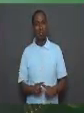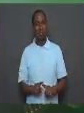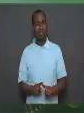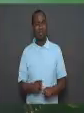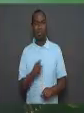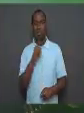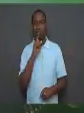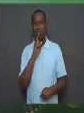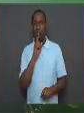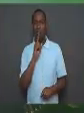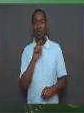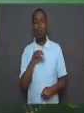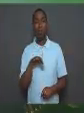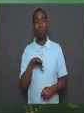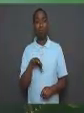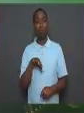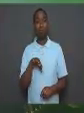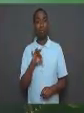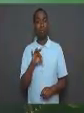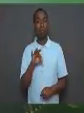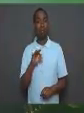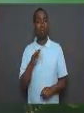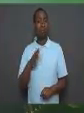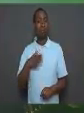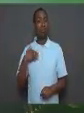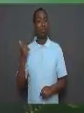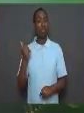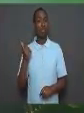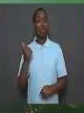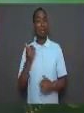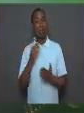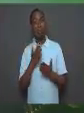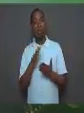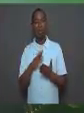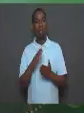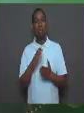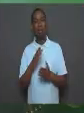normally found in younger to middle-aged people.